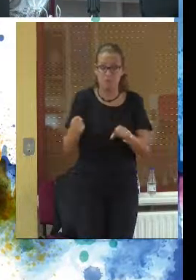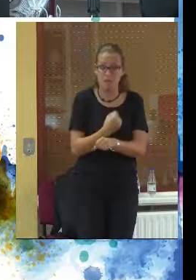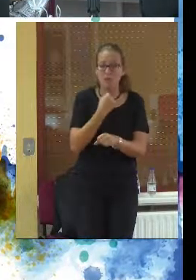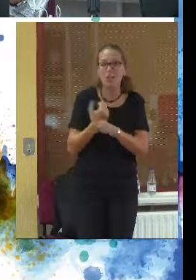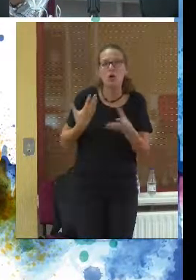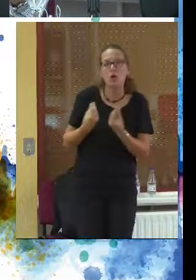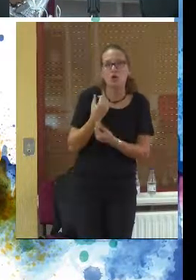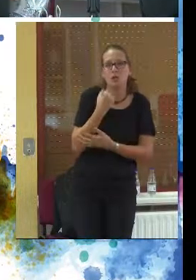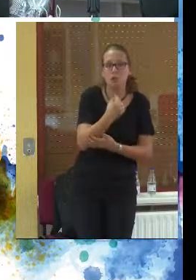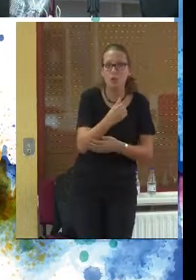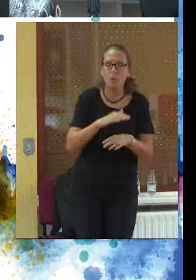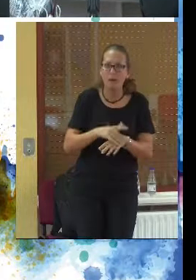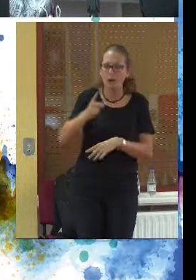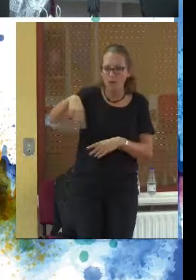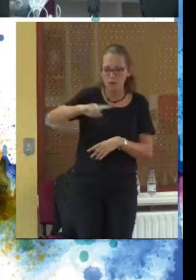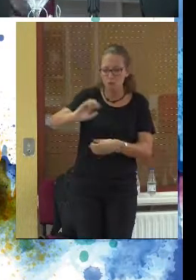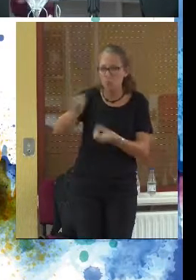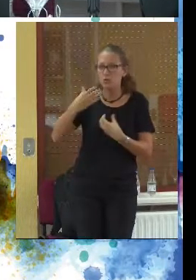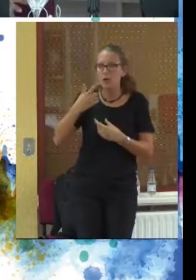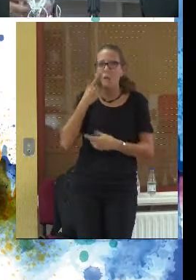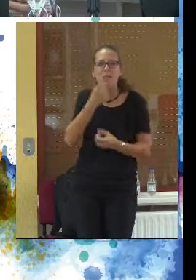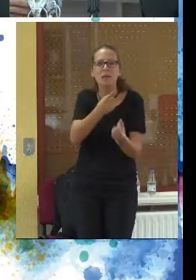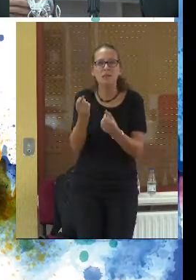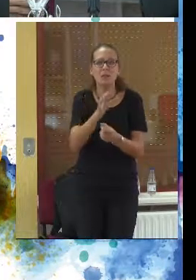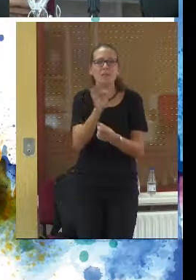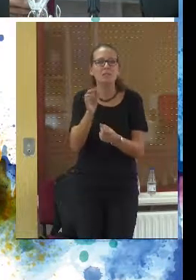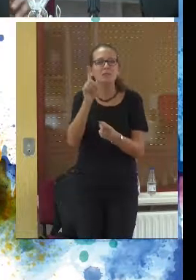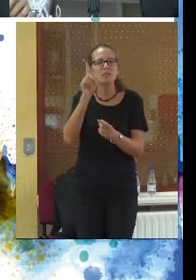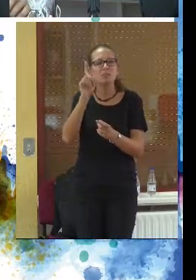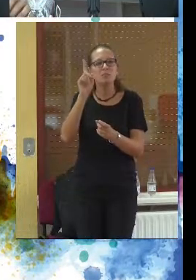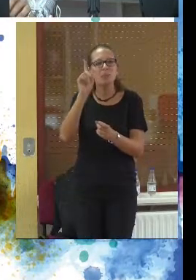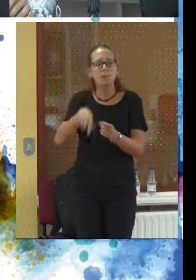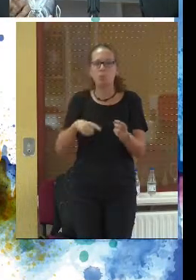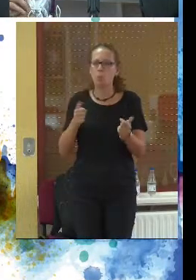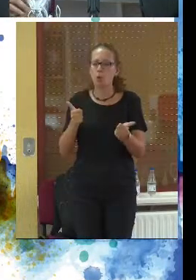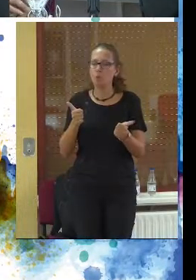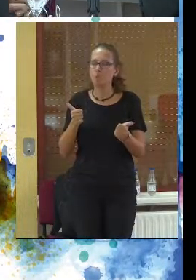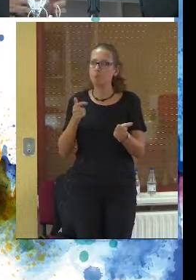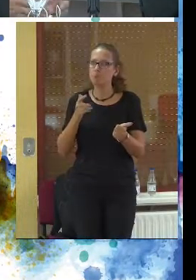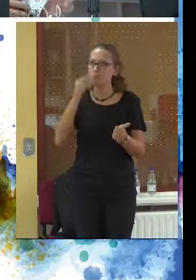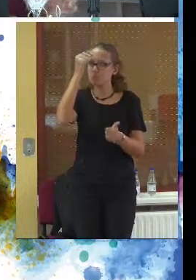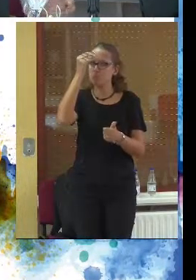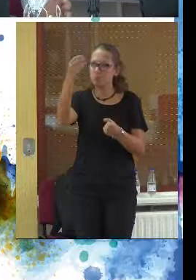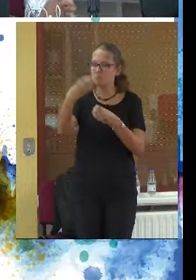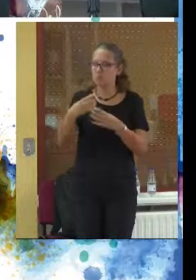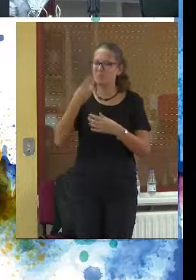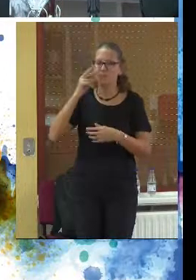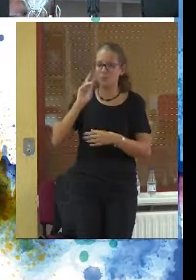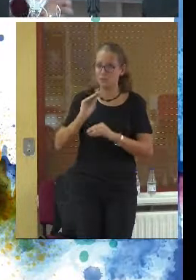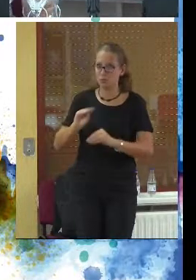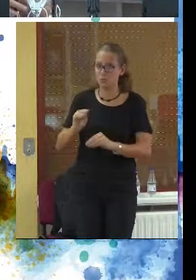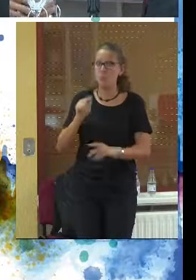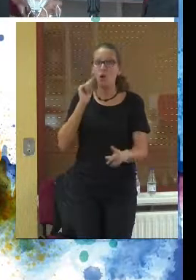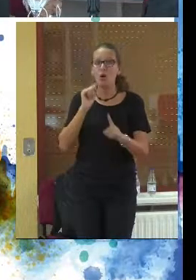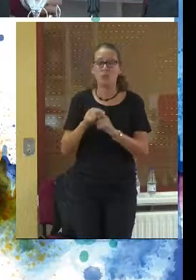fostering employability among users, and to know what their needs were and what they needed from